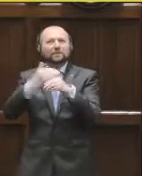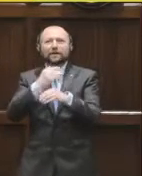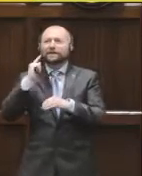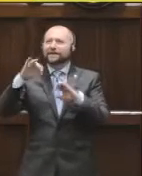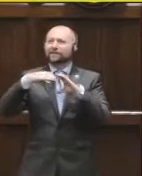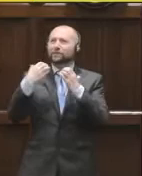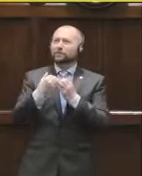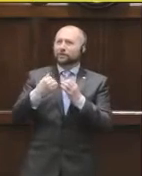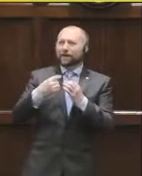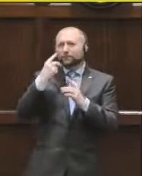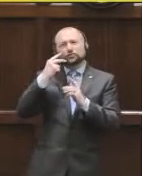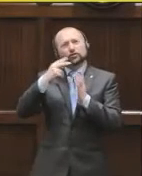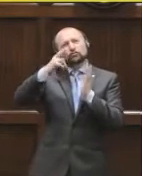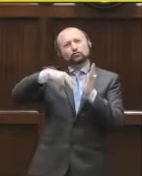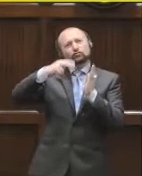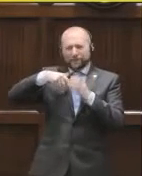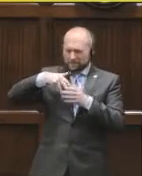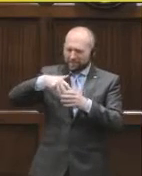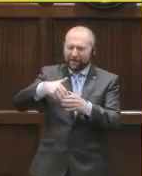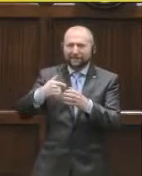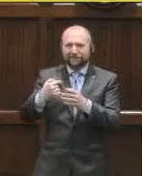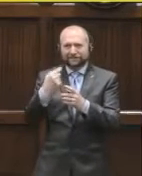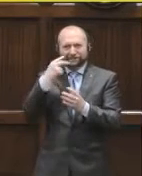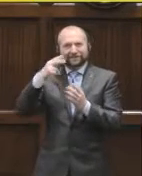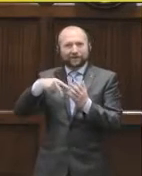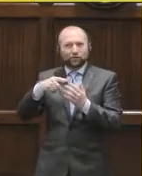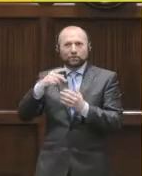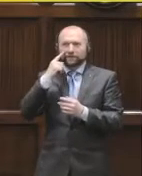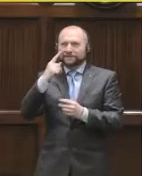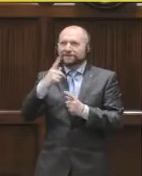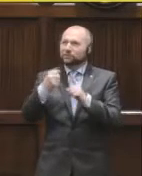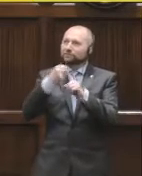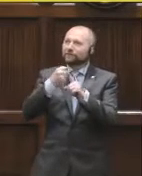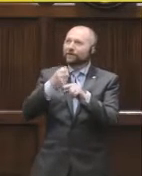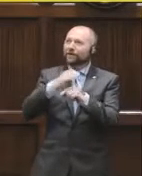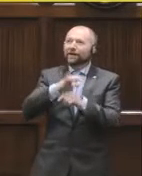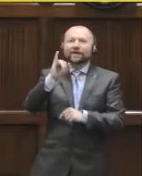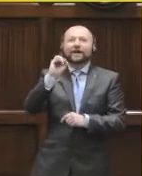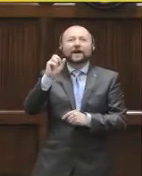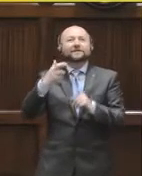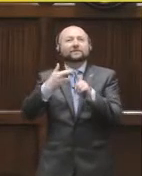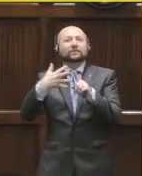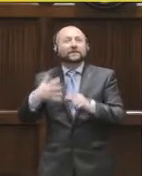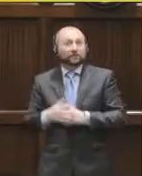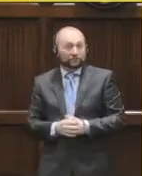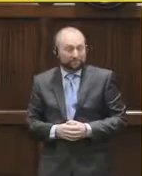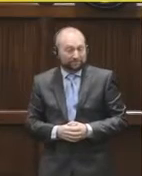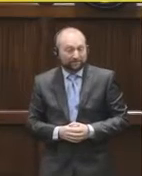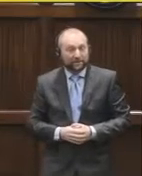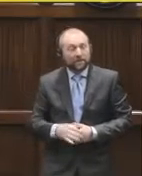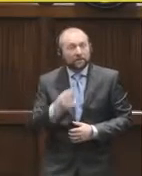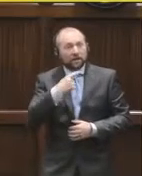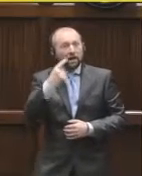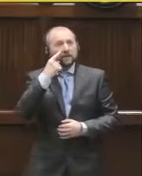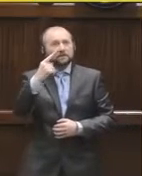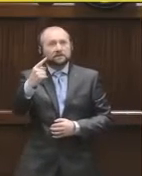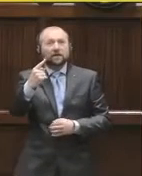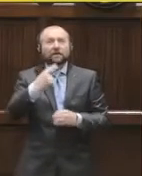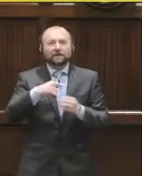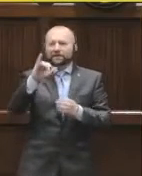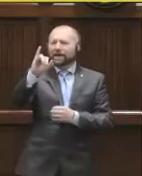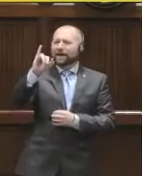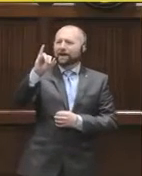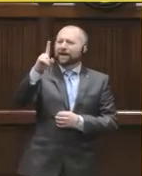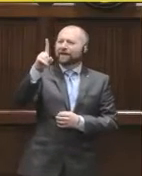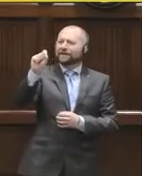community in getting the Irish Sign Language recognised. And I found the Irish Deaf Society 10 main reasons